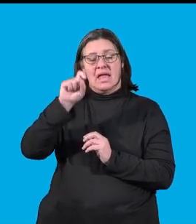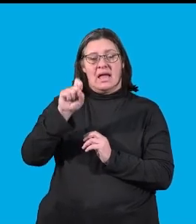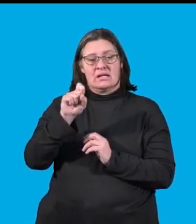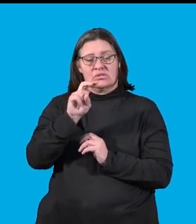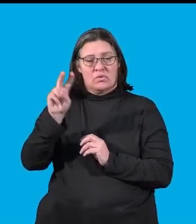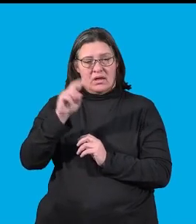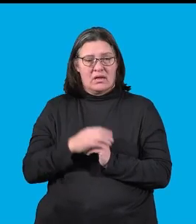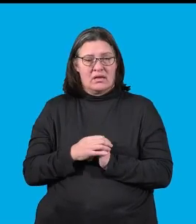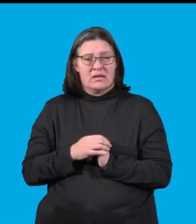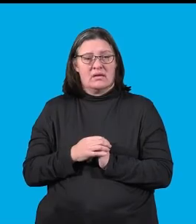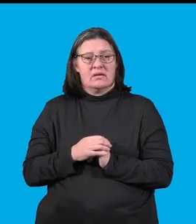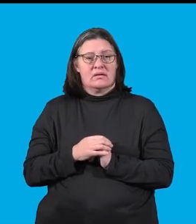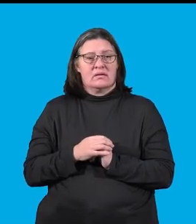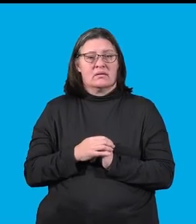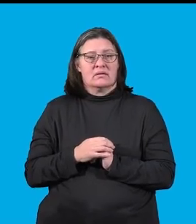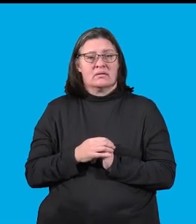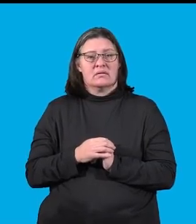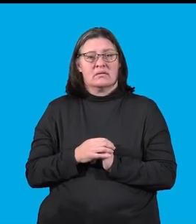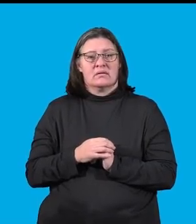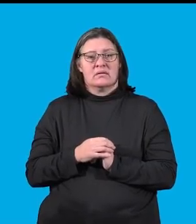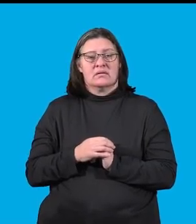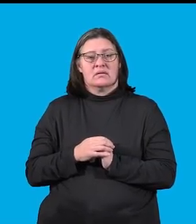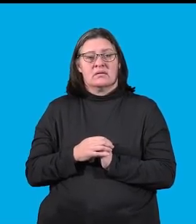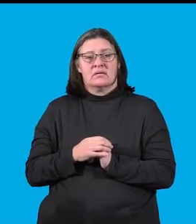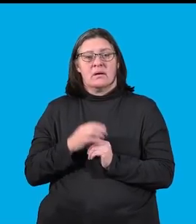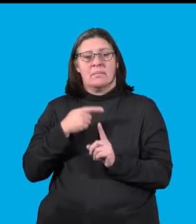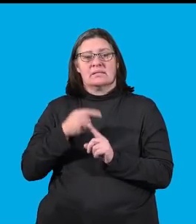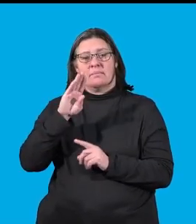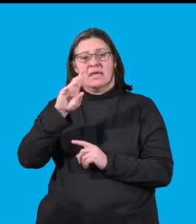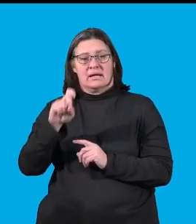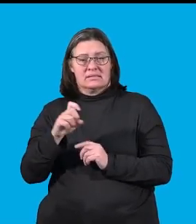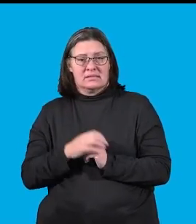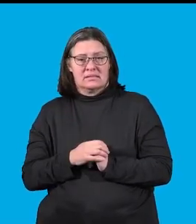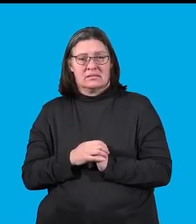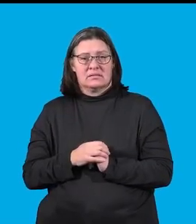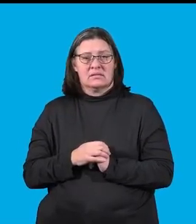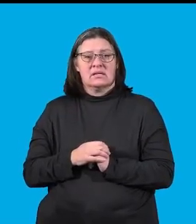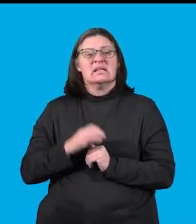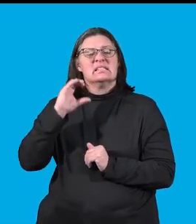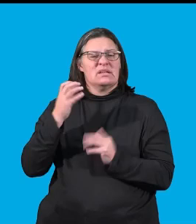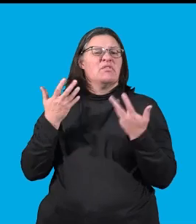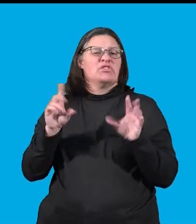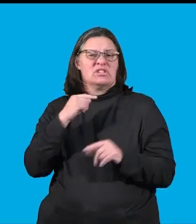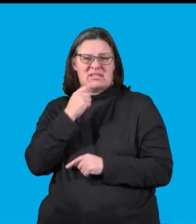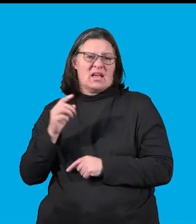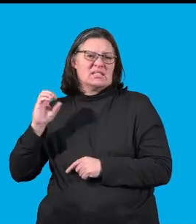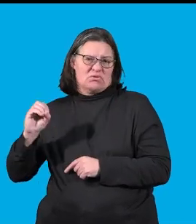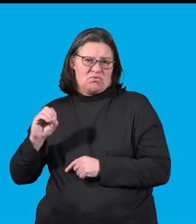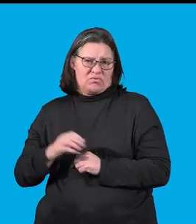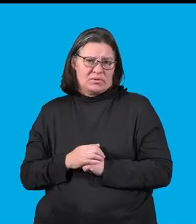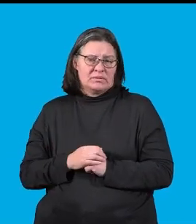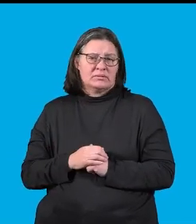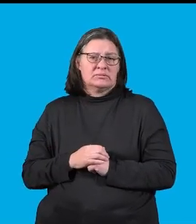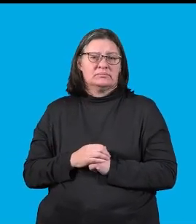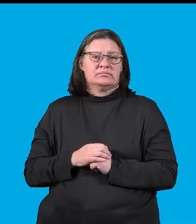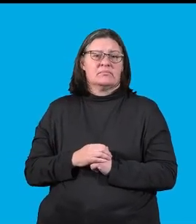ax squared plus bx plus ax squared plus bx. C, we already saw that the value of that